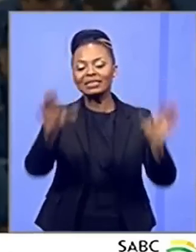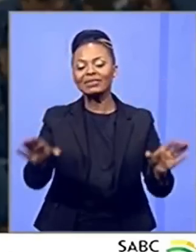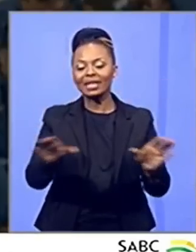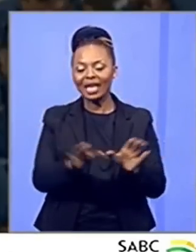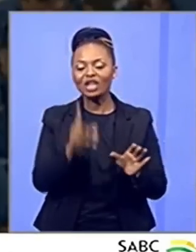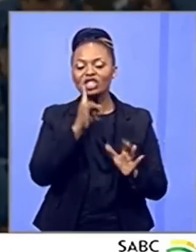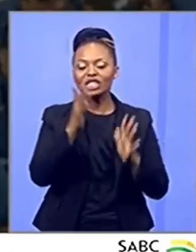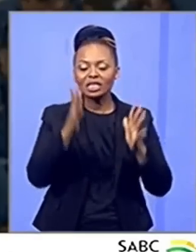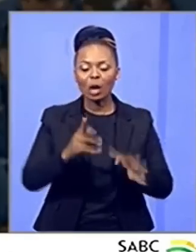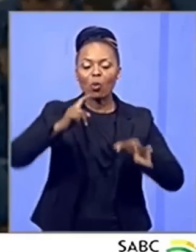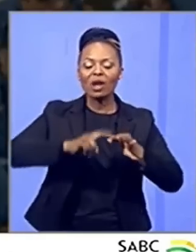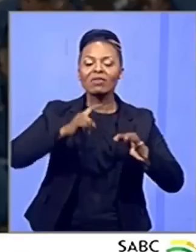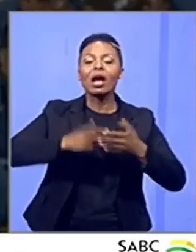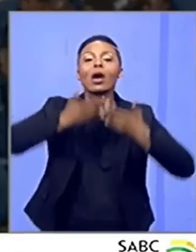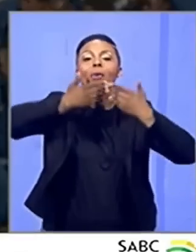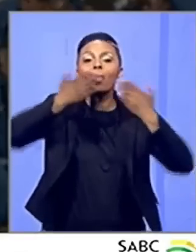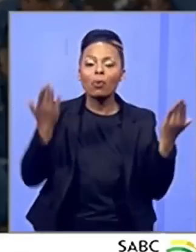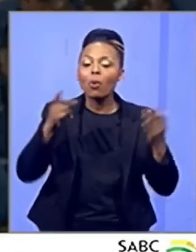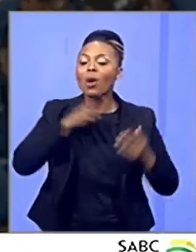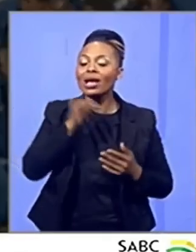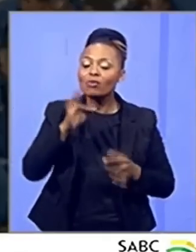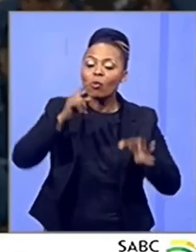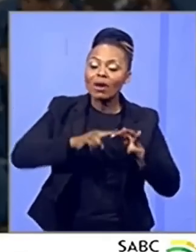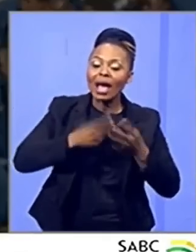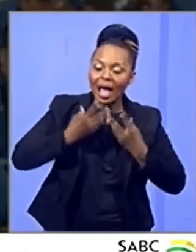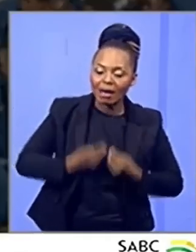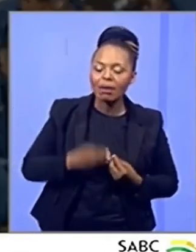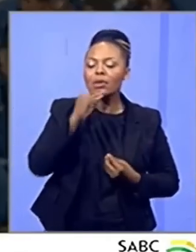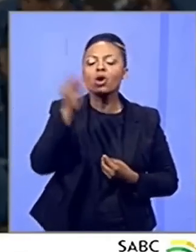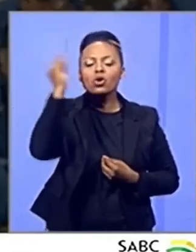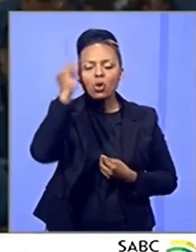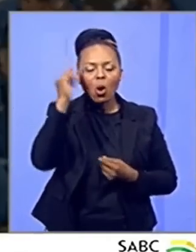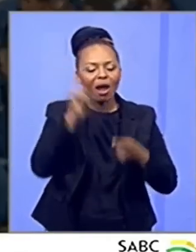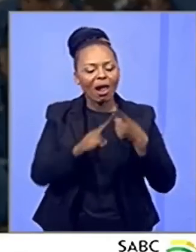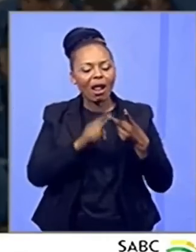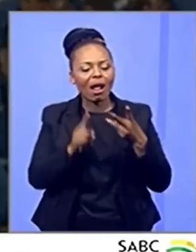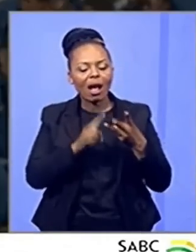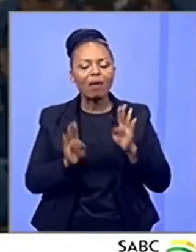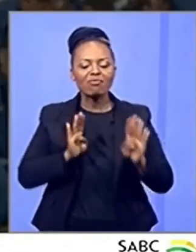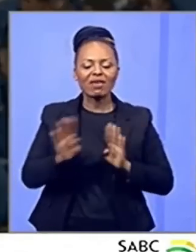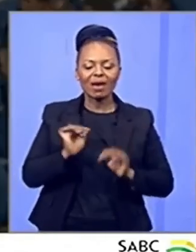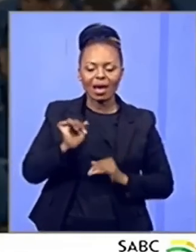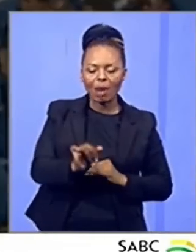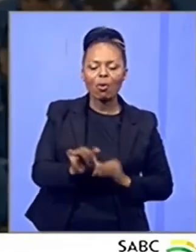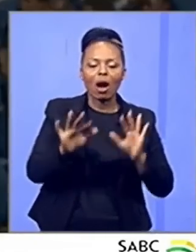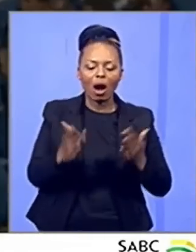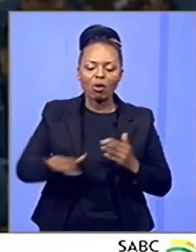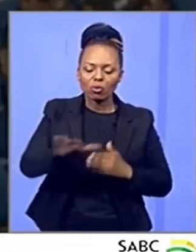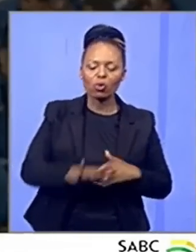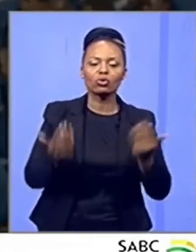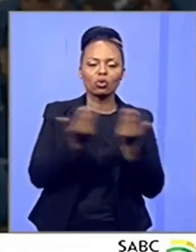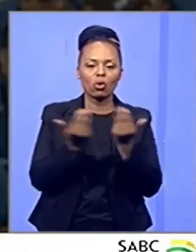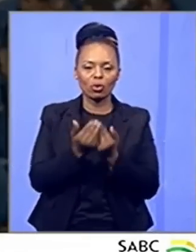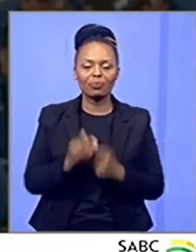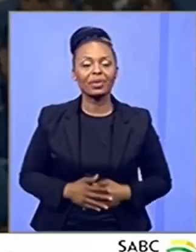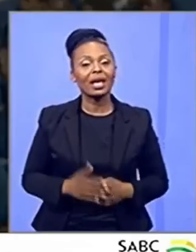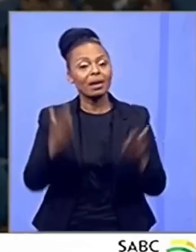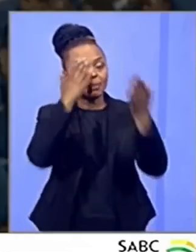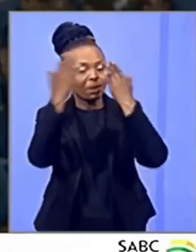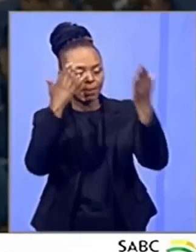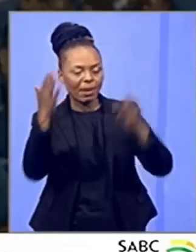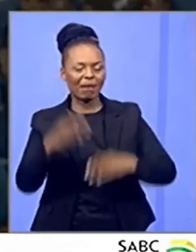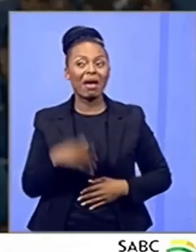a ba barutiši ge o be go le bjalo be ba tla tseba rena ke ka mokgomang o ba tshwanetse ba tshware bona ka ona ba dumela mo kgasong ke nagana gore sekolo seo